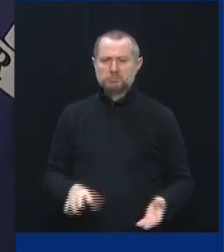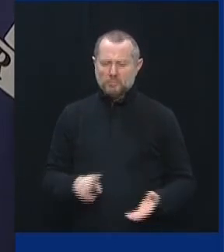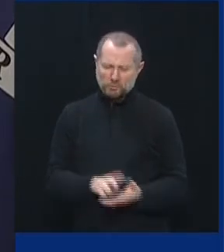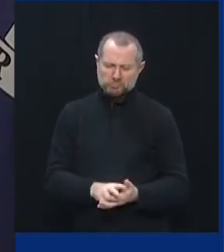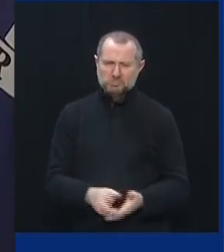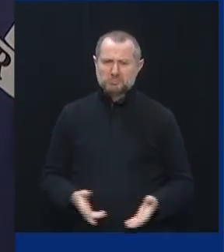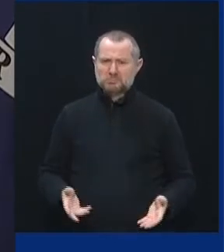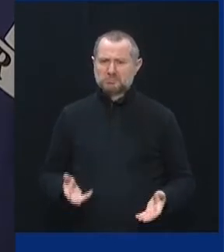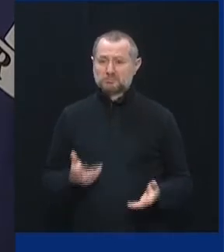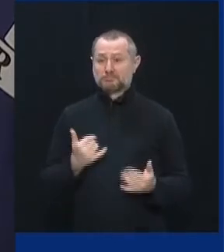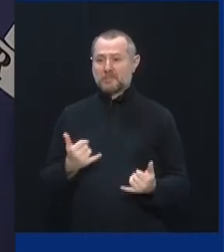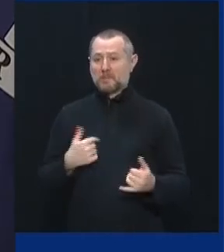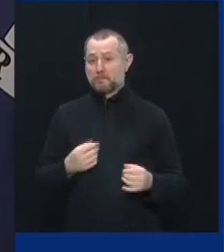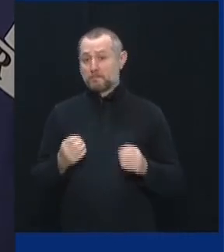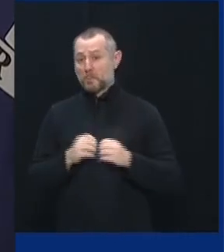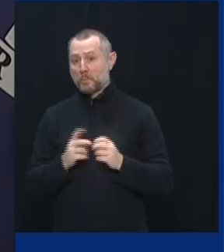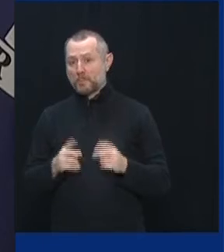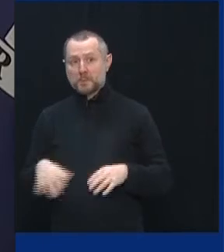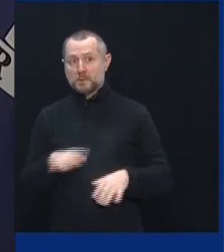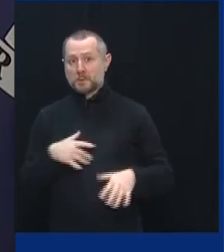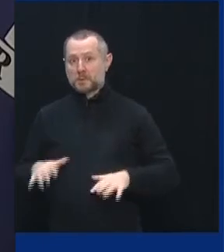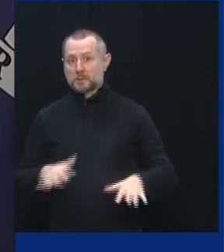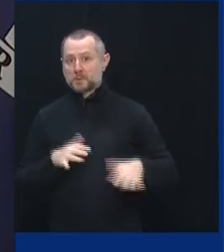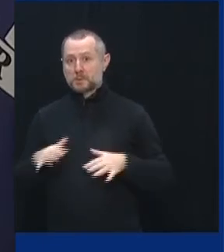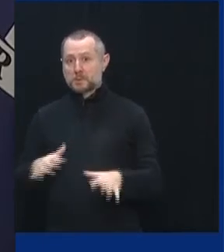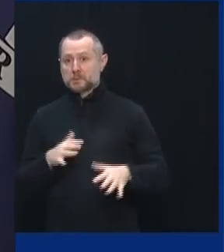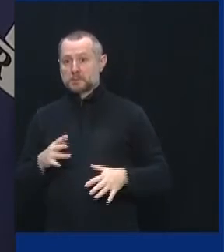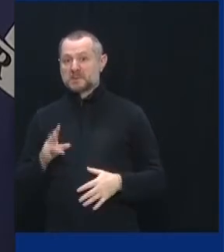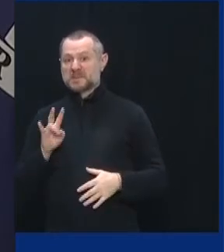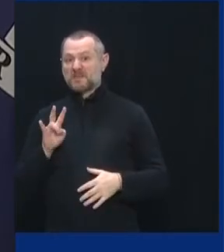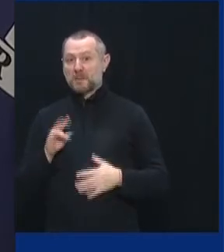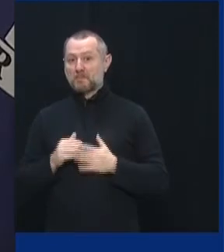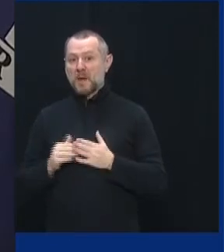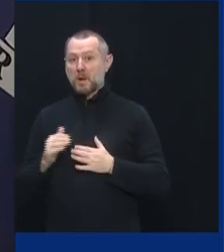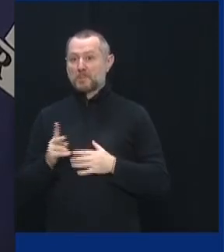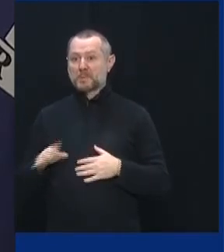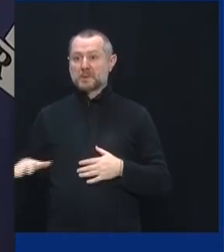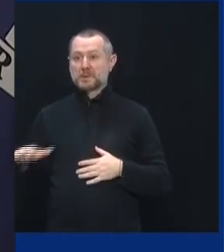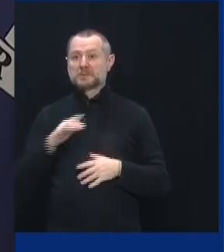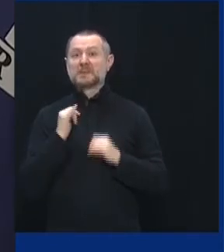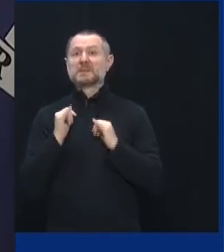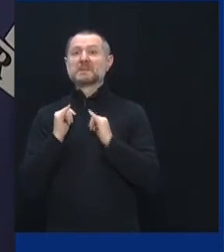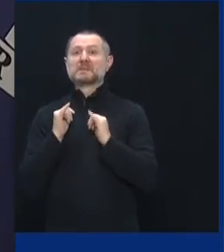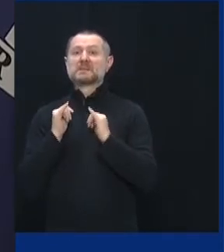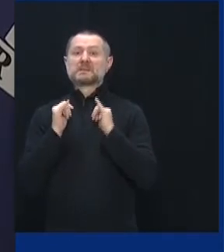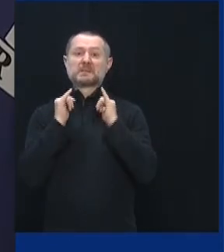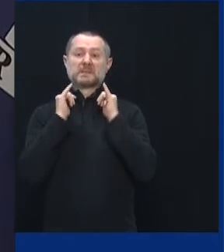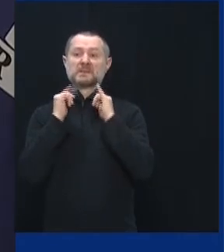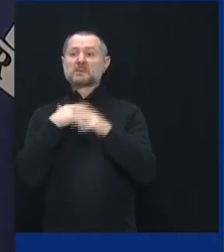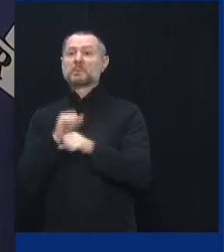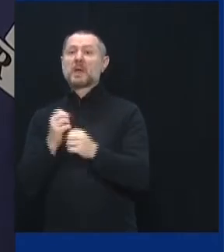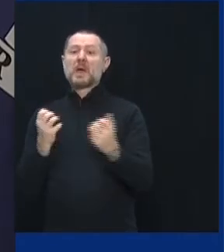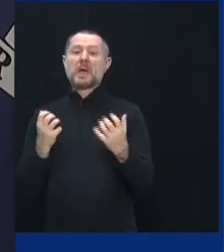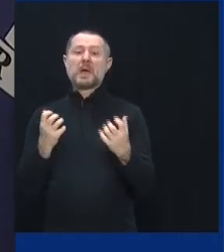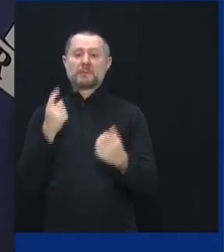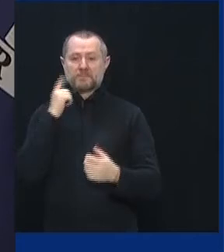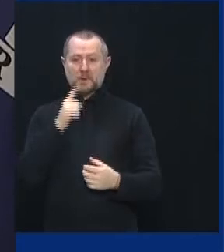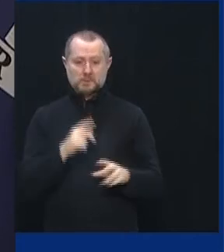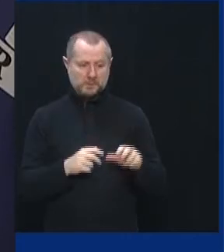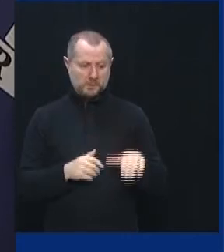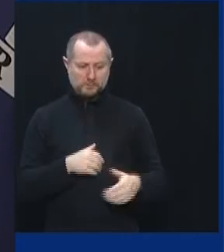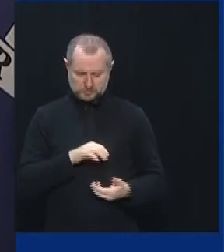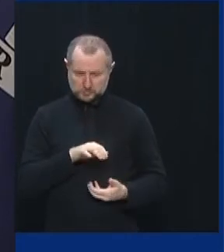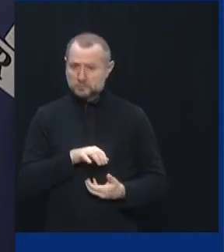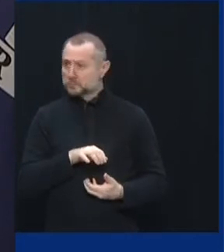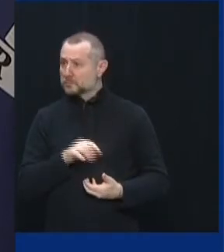have 7 million people chasing appointments for 300,000 doses every week. Now I'm sitting at